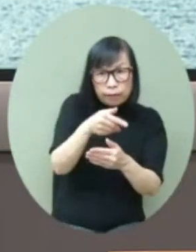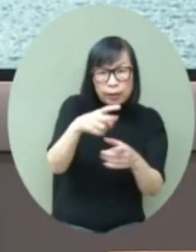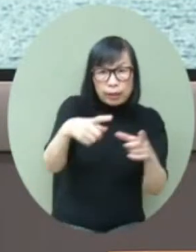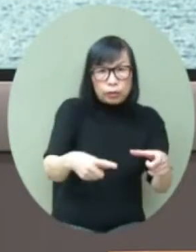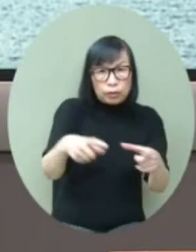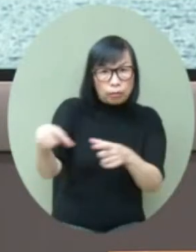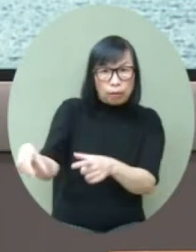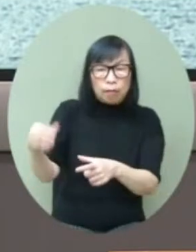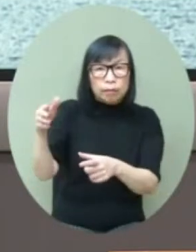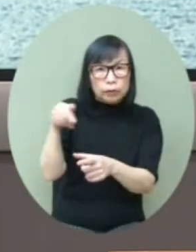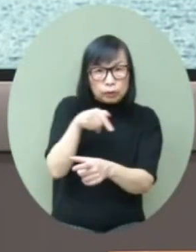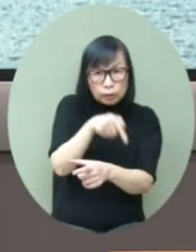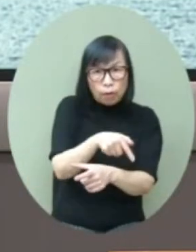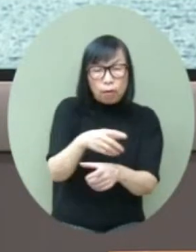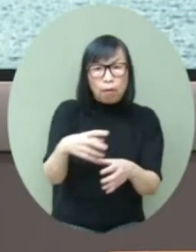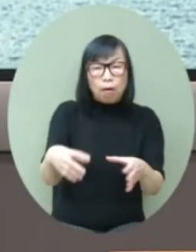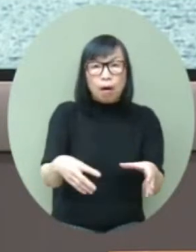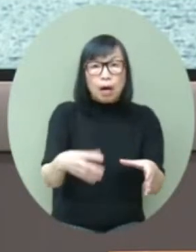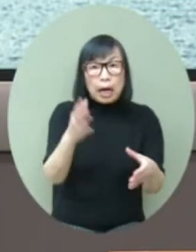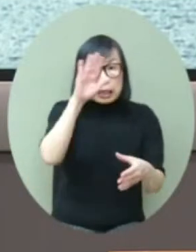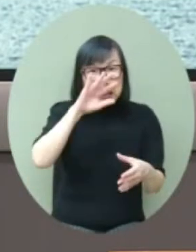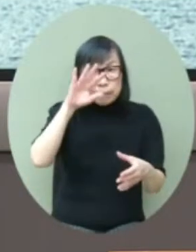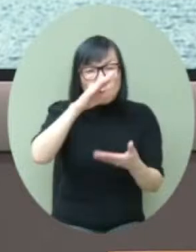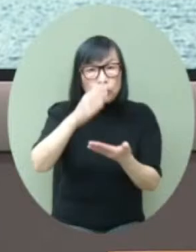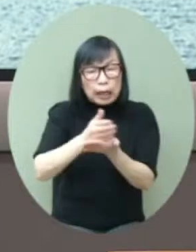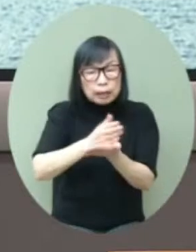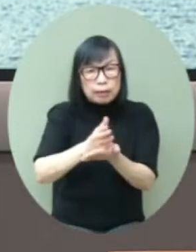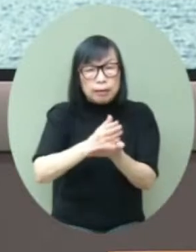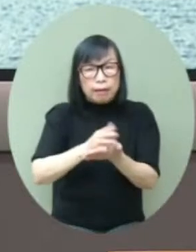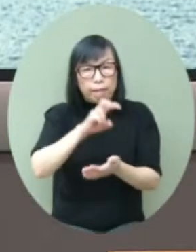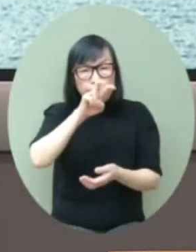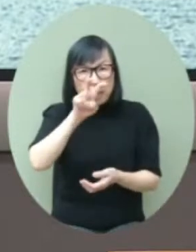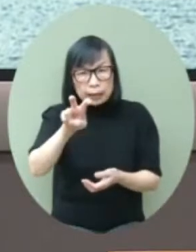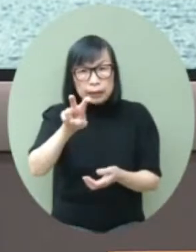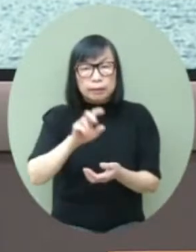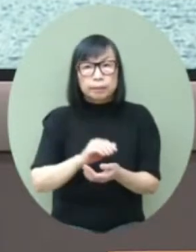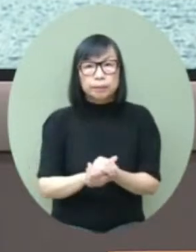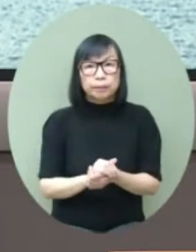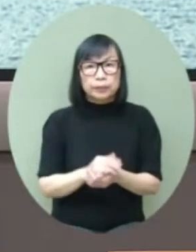was behind the window. And the smoke test